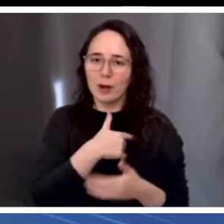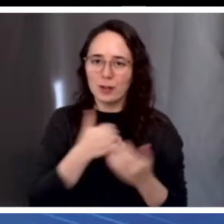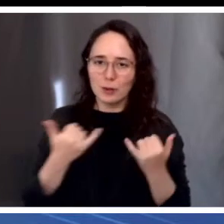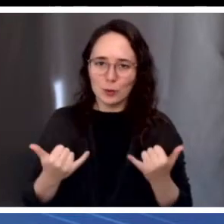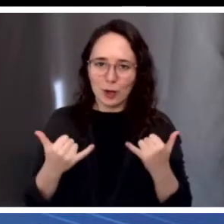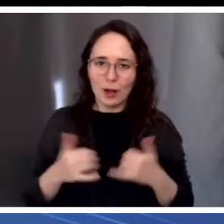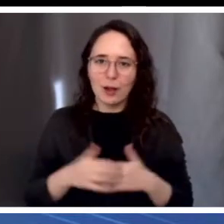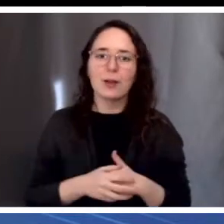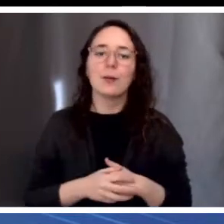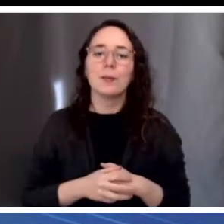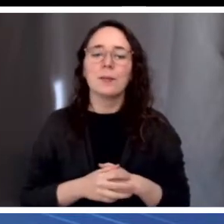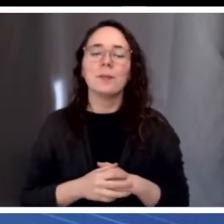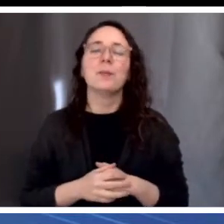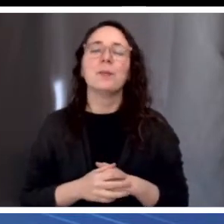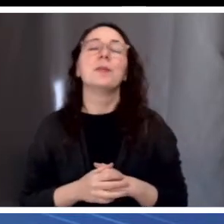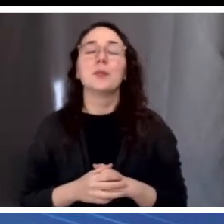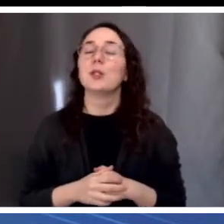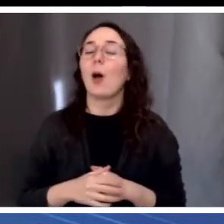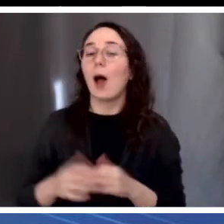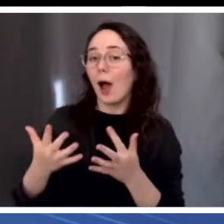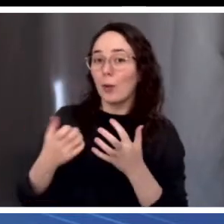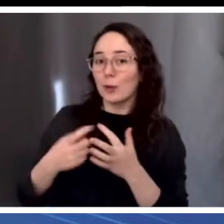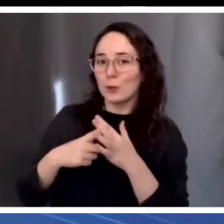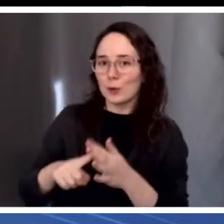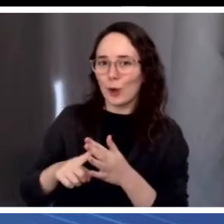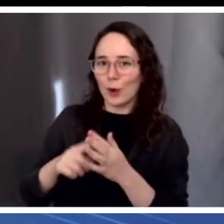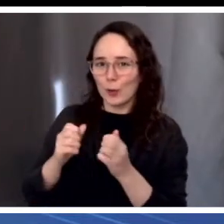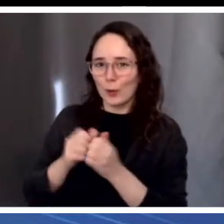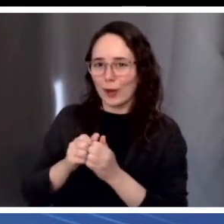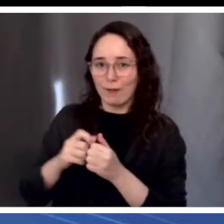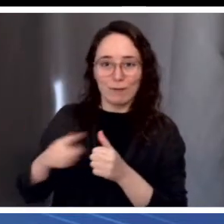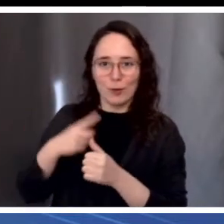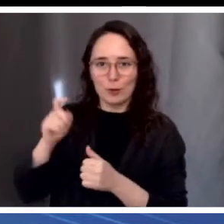place to start is what is audio description?